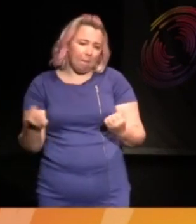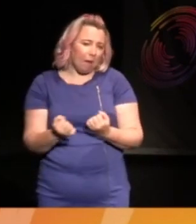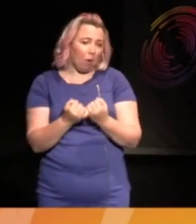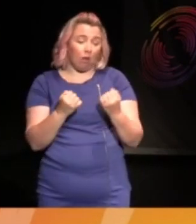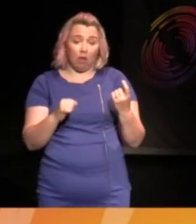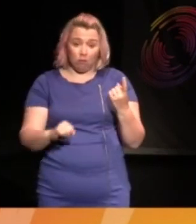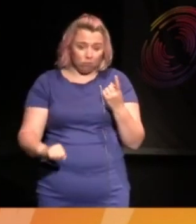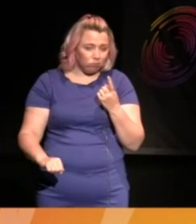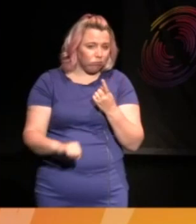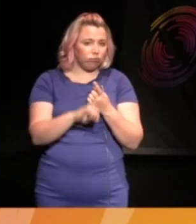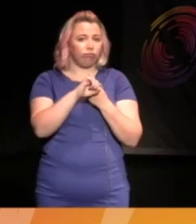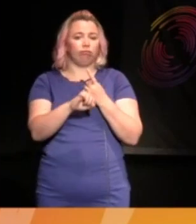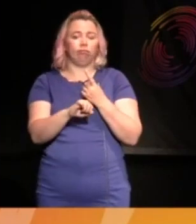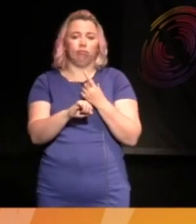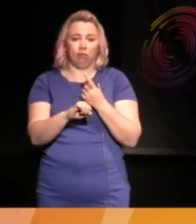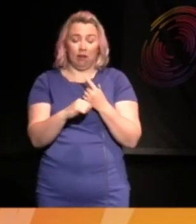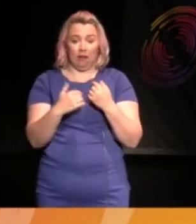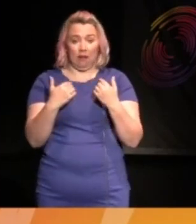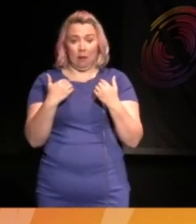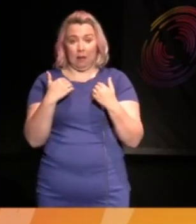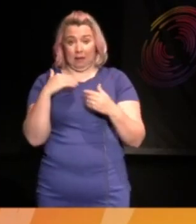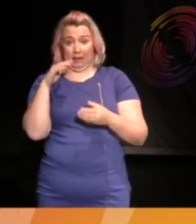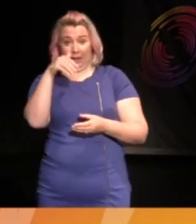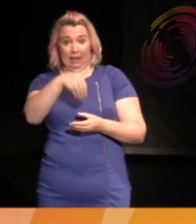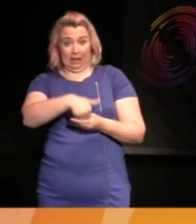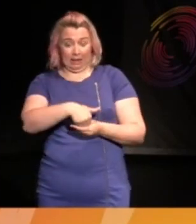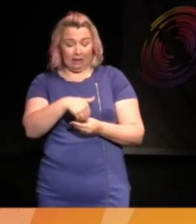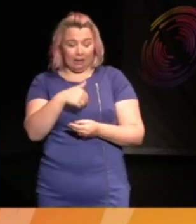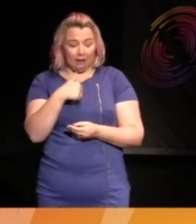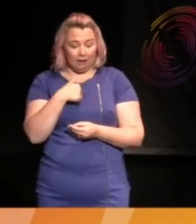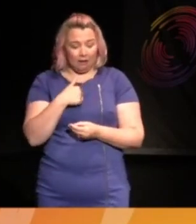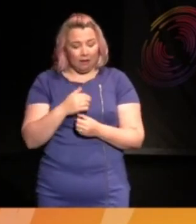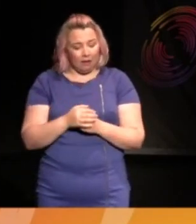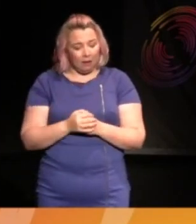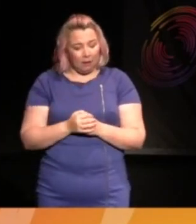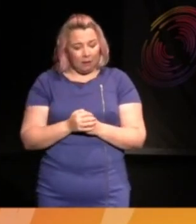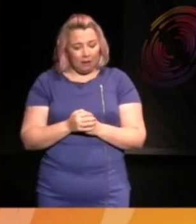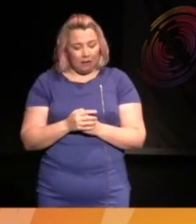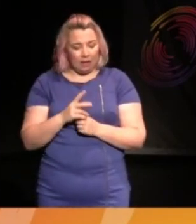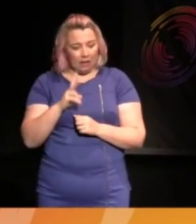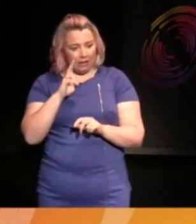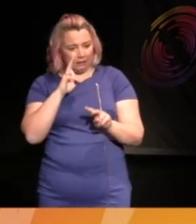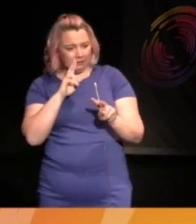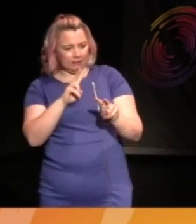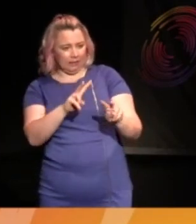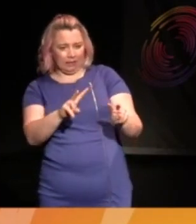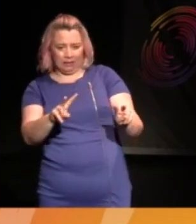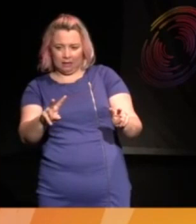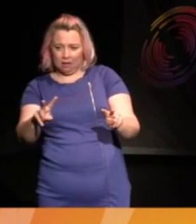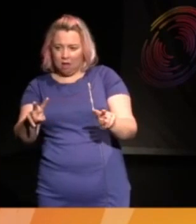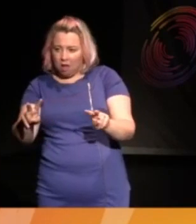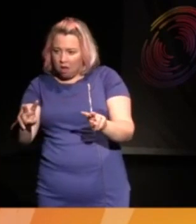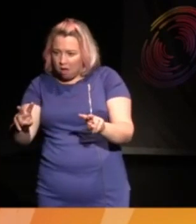moments for me was to see change happen along the way.